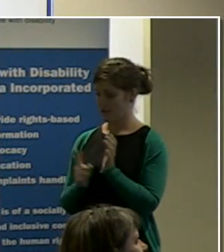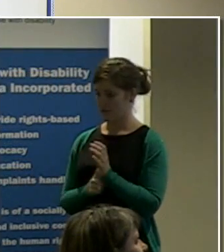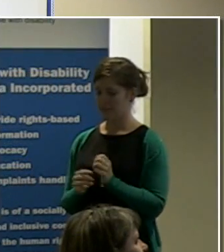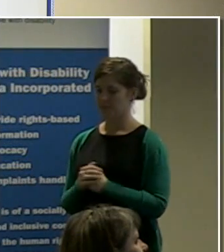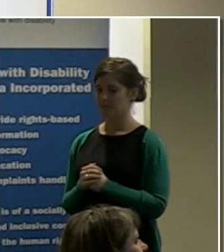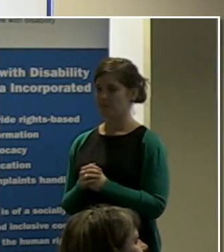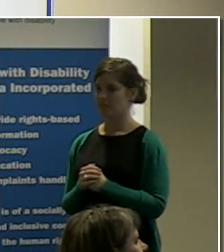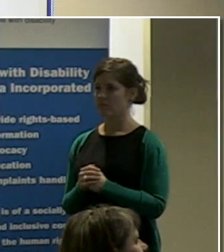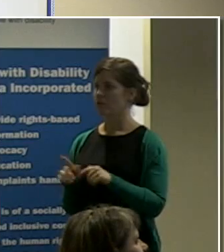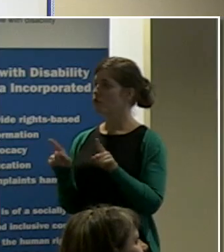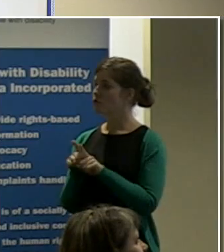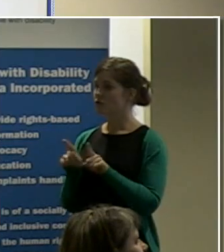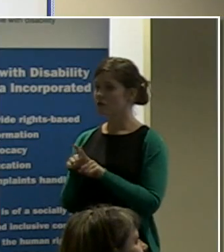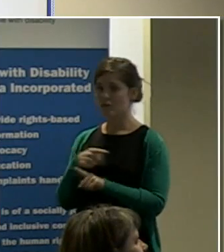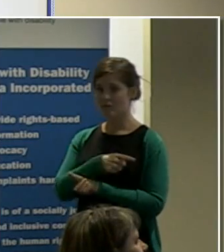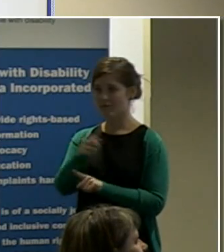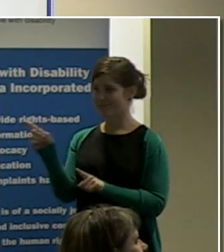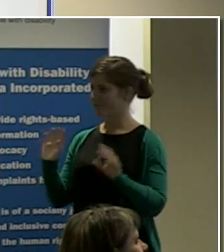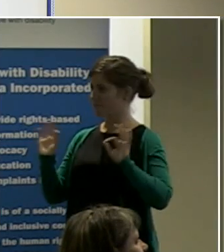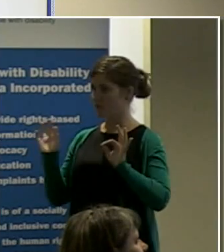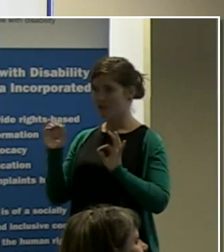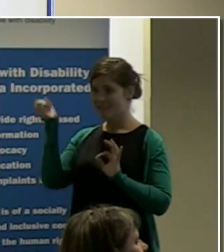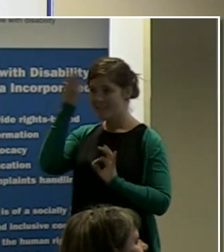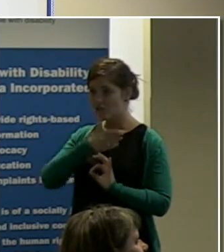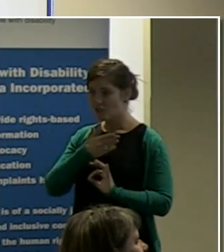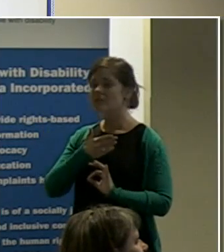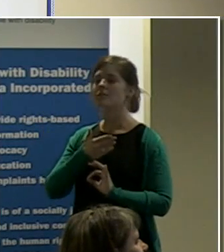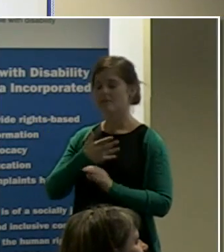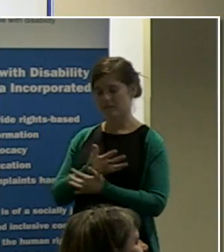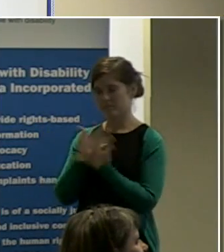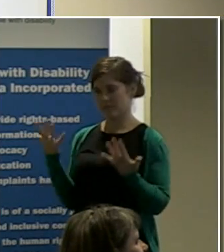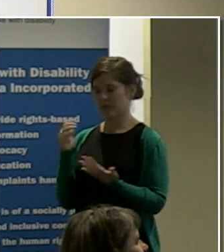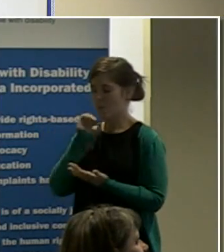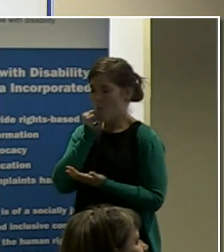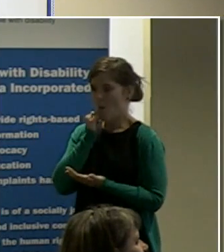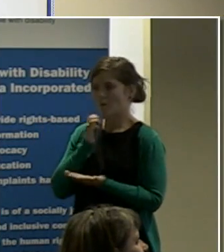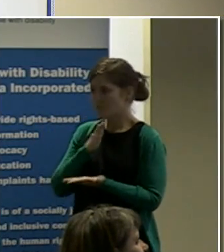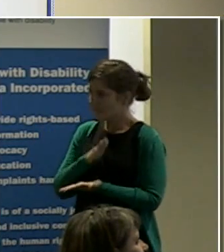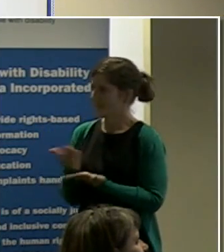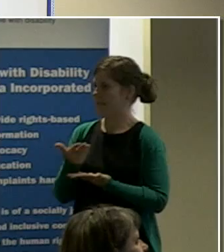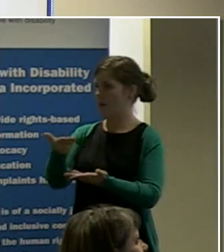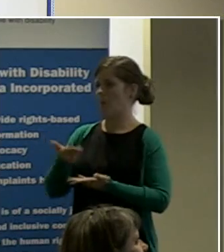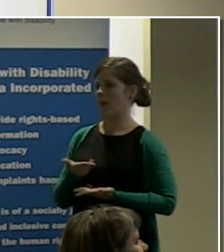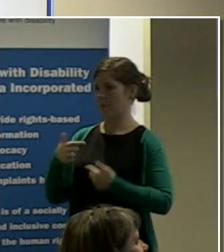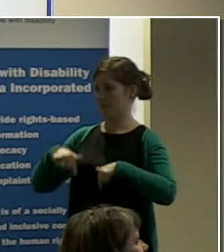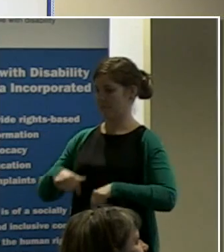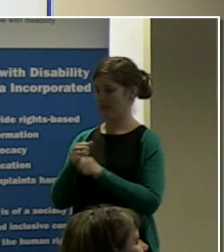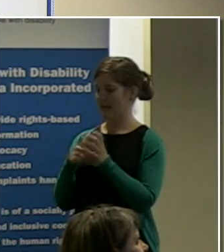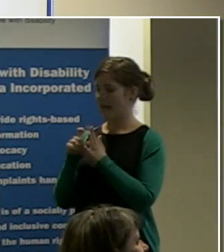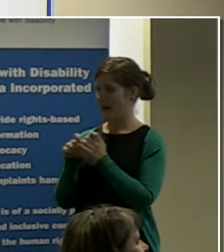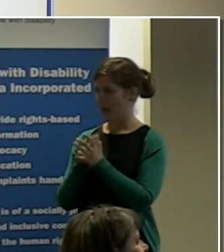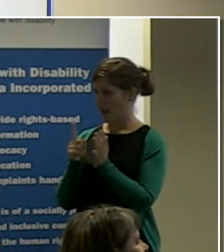And to all our non-Indigenous brothers and sisters here today, a very warm and sincere welcome to you to